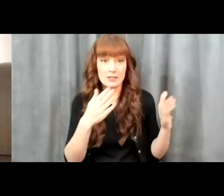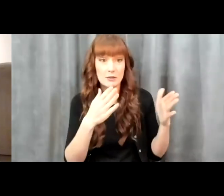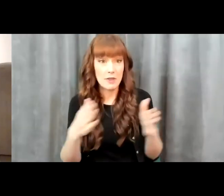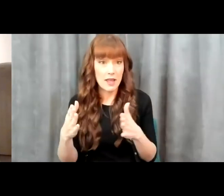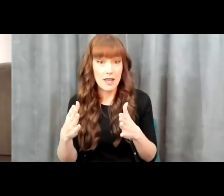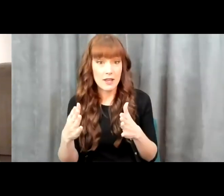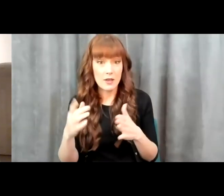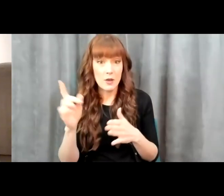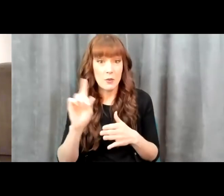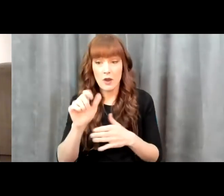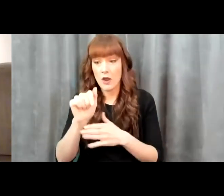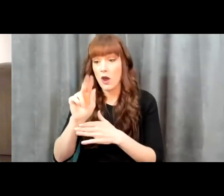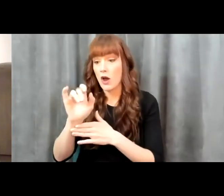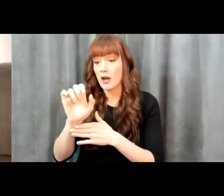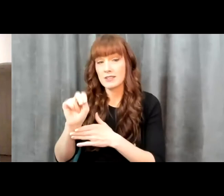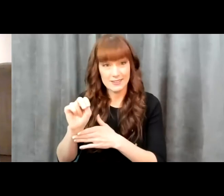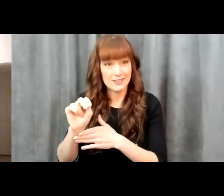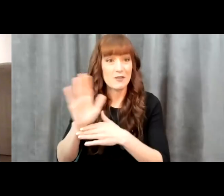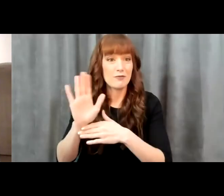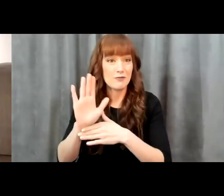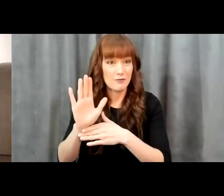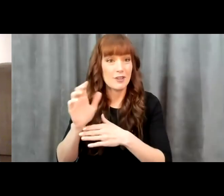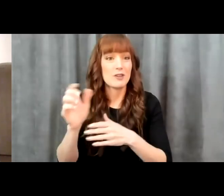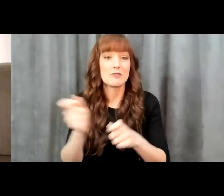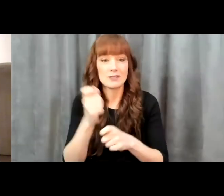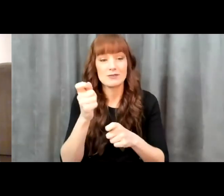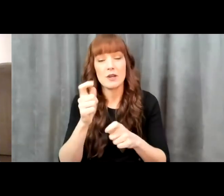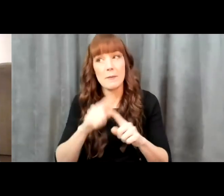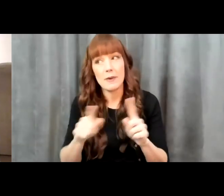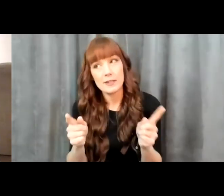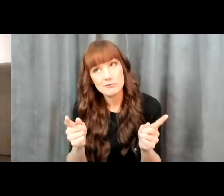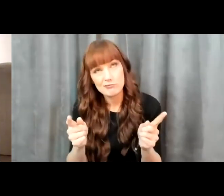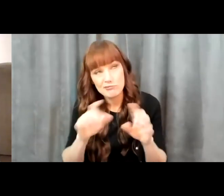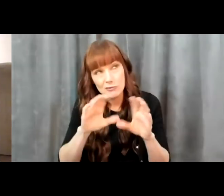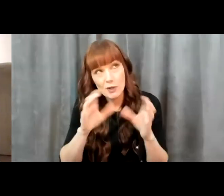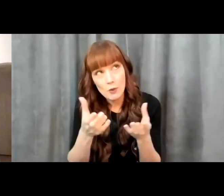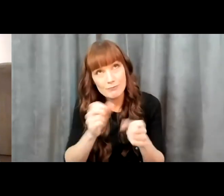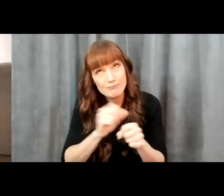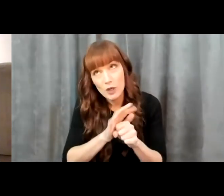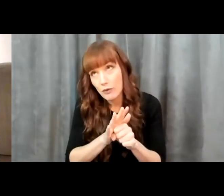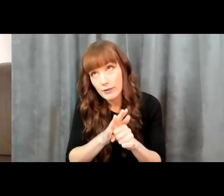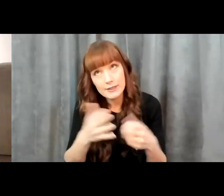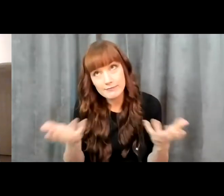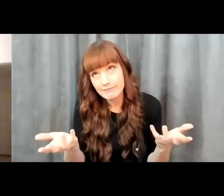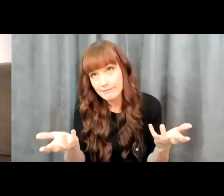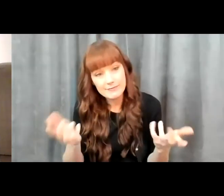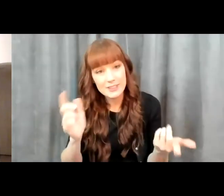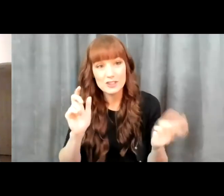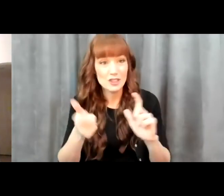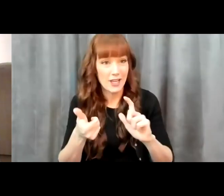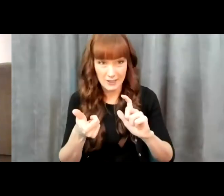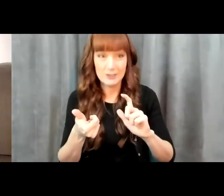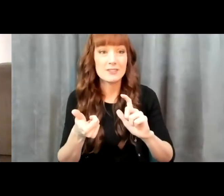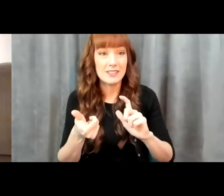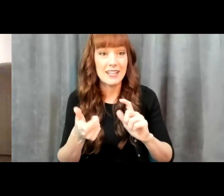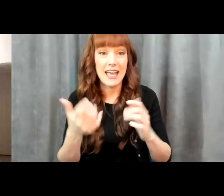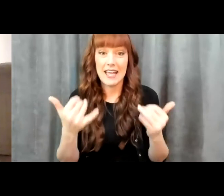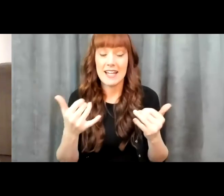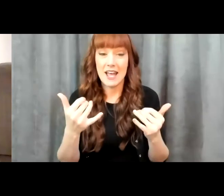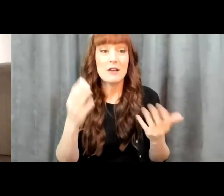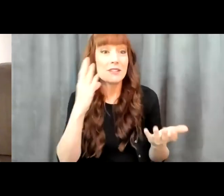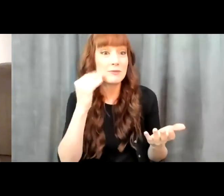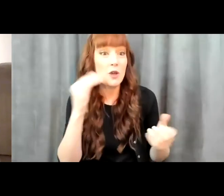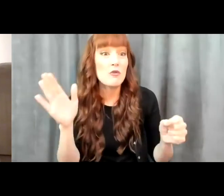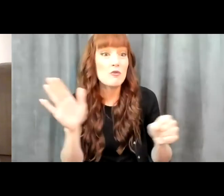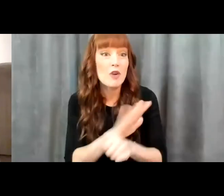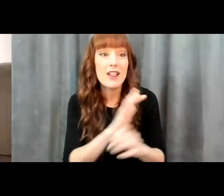at the Austin Film Festival. However, the world had some other ideas for us. So we pivoted and we brought the experience fully